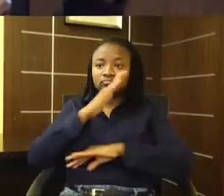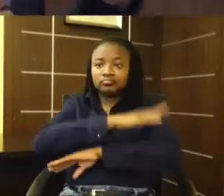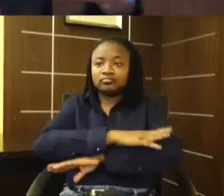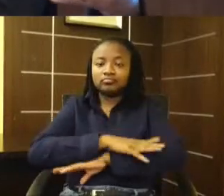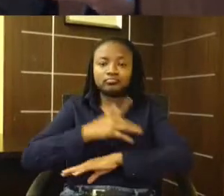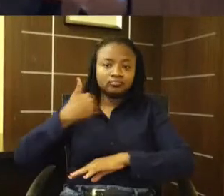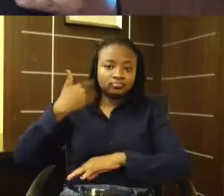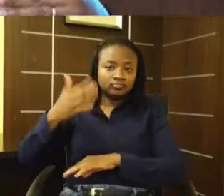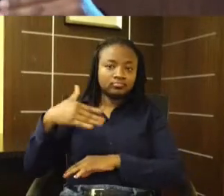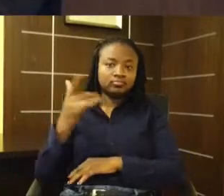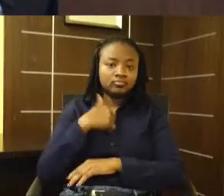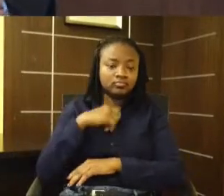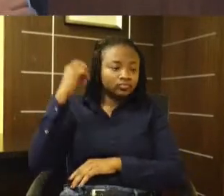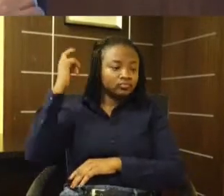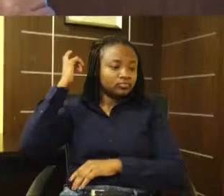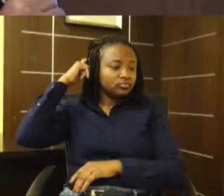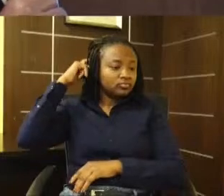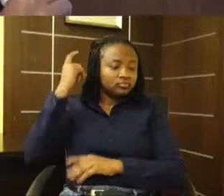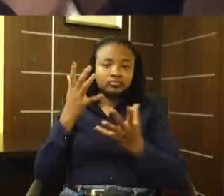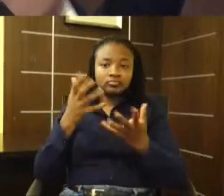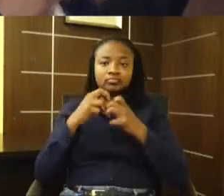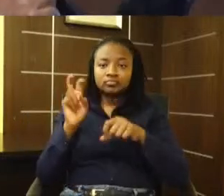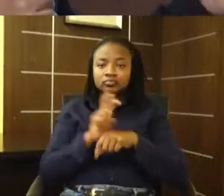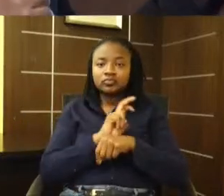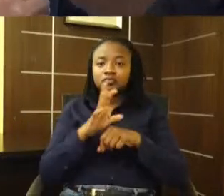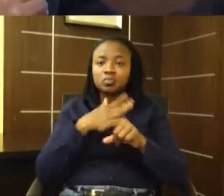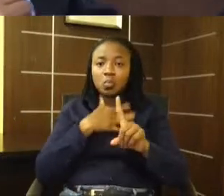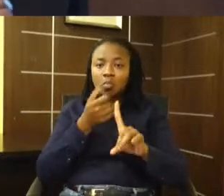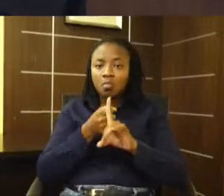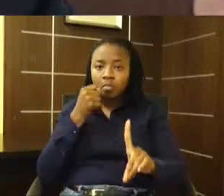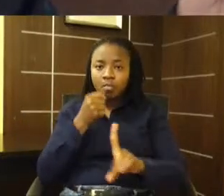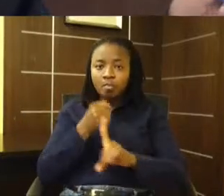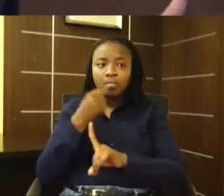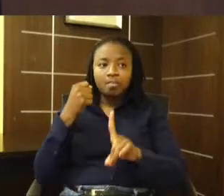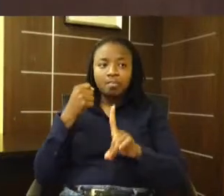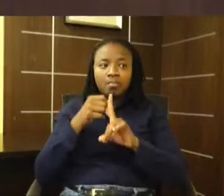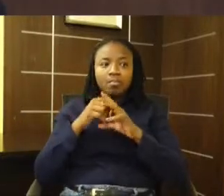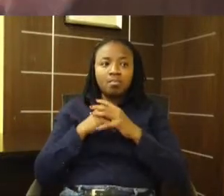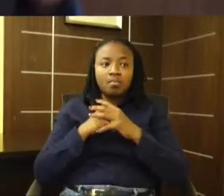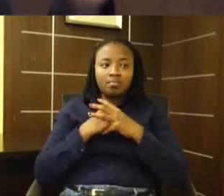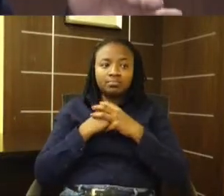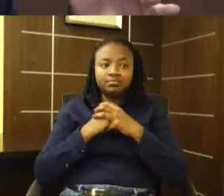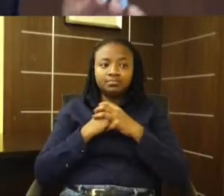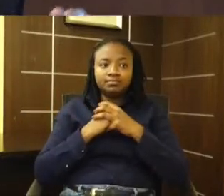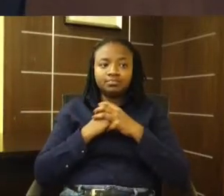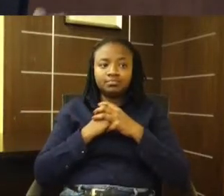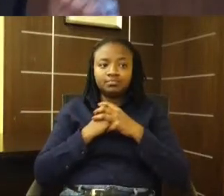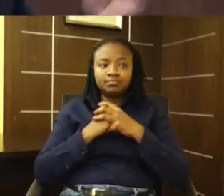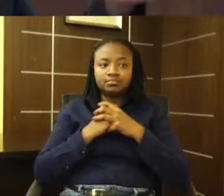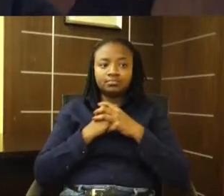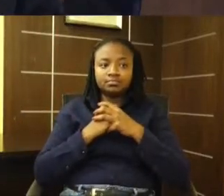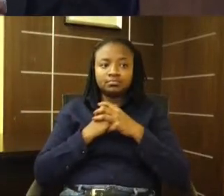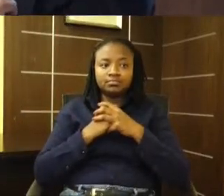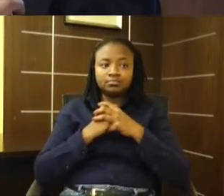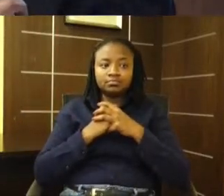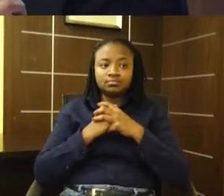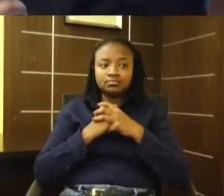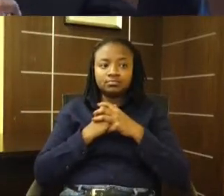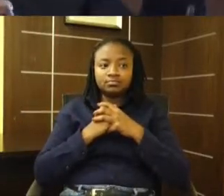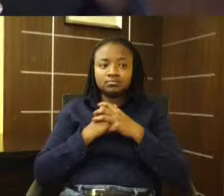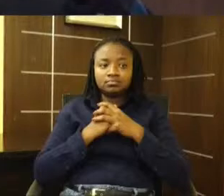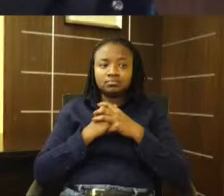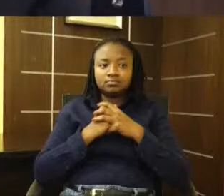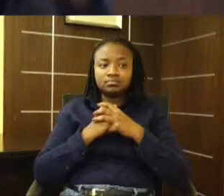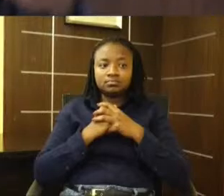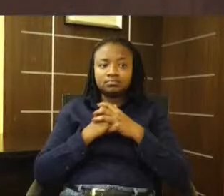minds, how are we measuring our impact through, the digital platform as well? We are digital, so we also have